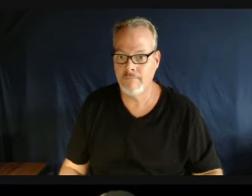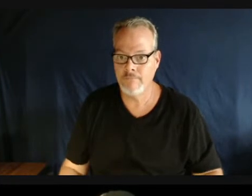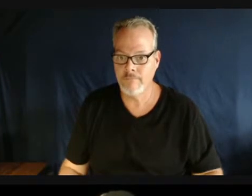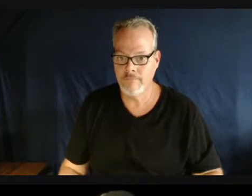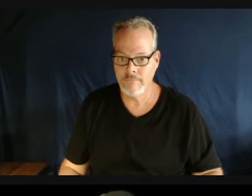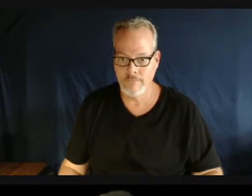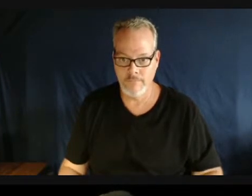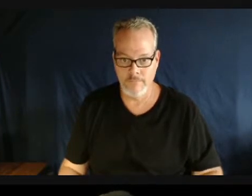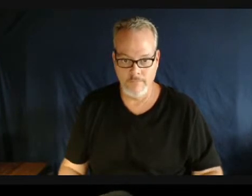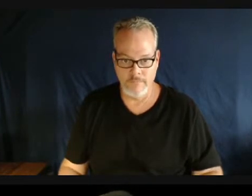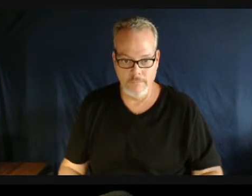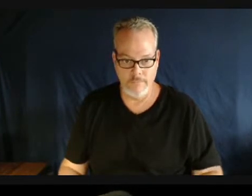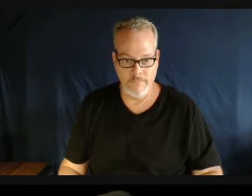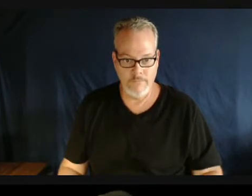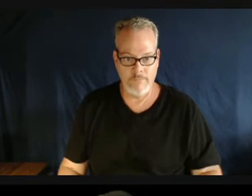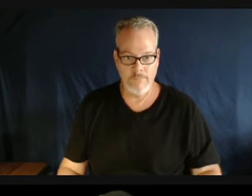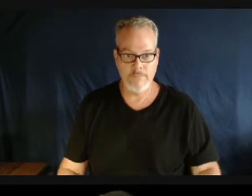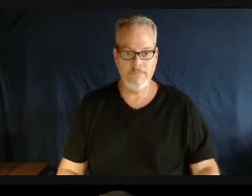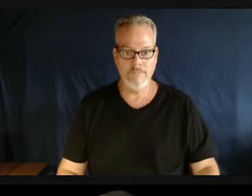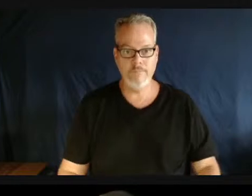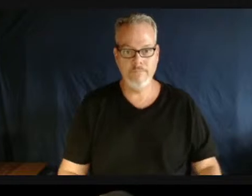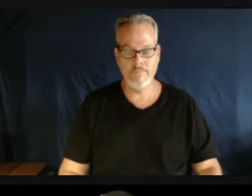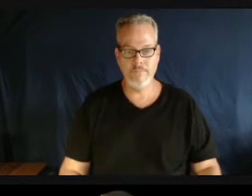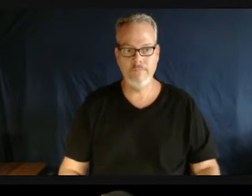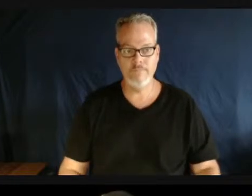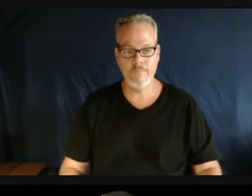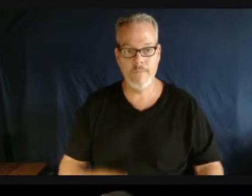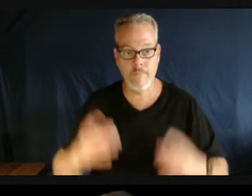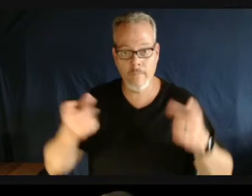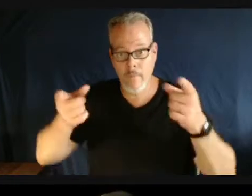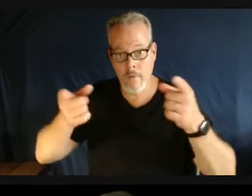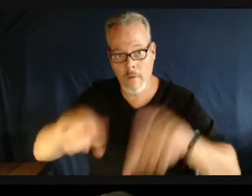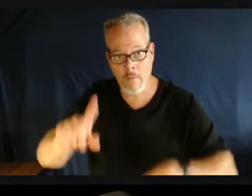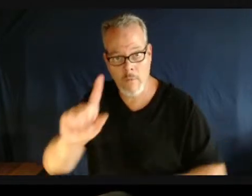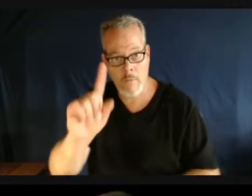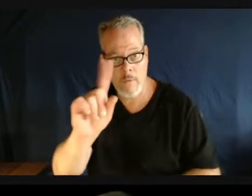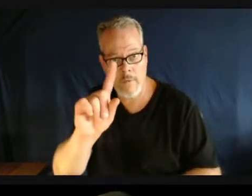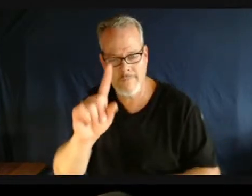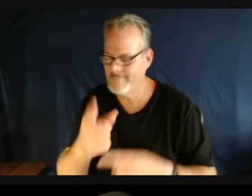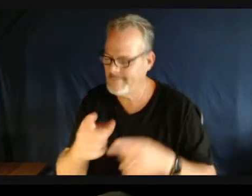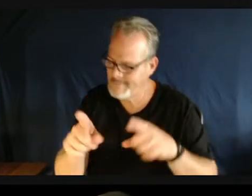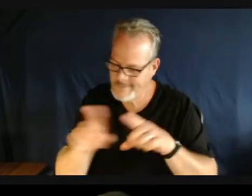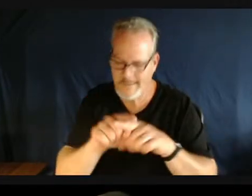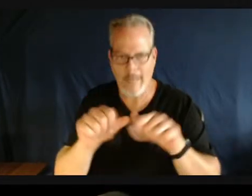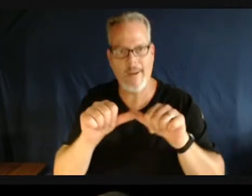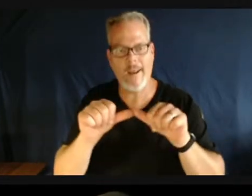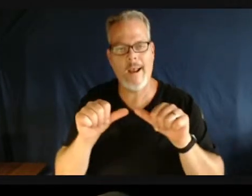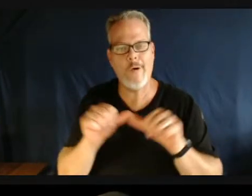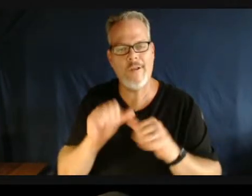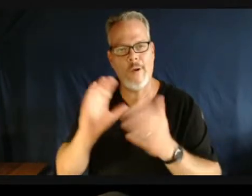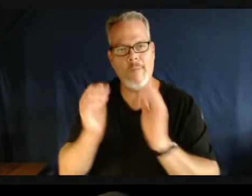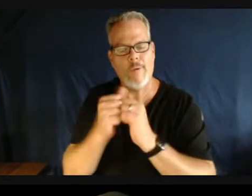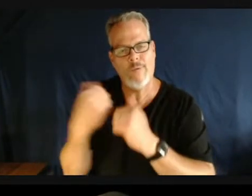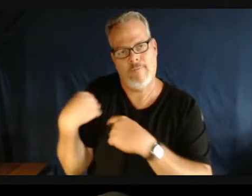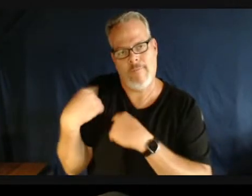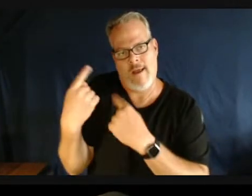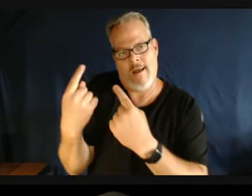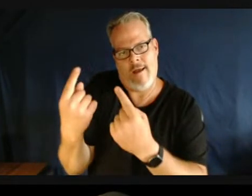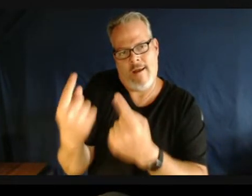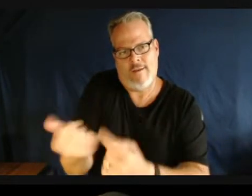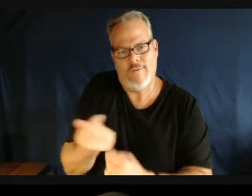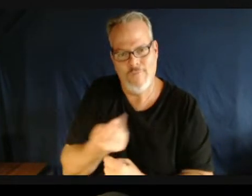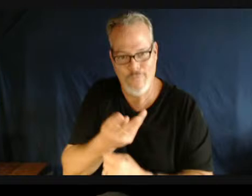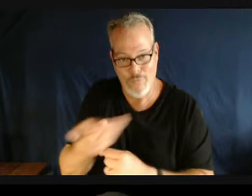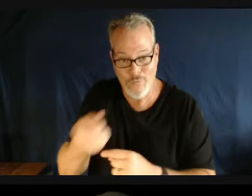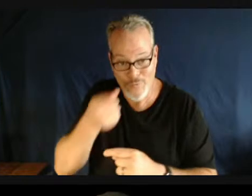This is all happening in the same area of the recent episodes in the national park, with events in the southwest, feeding those